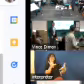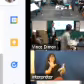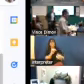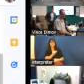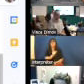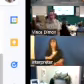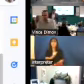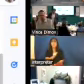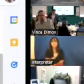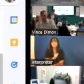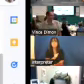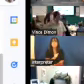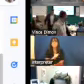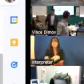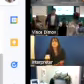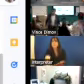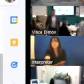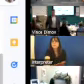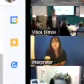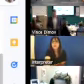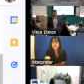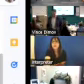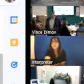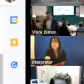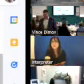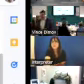She did? Oh, hold on.